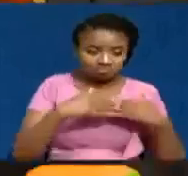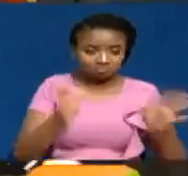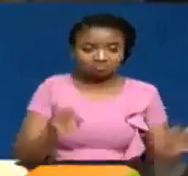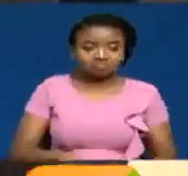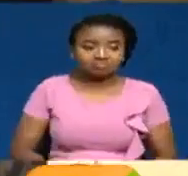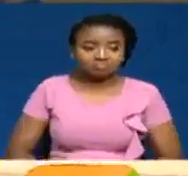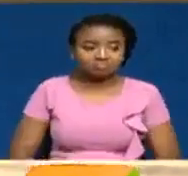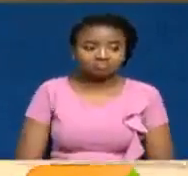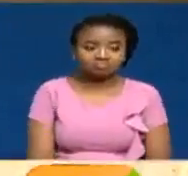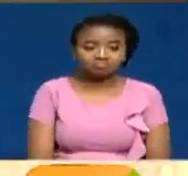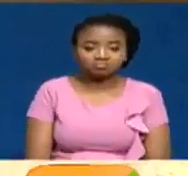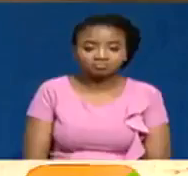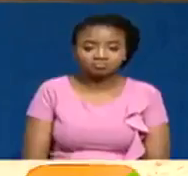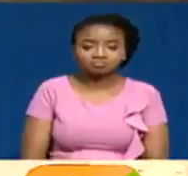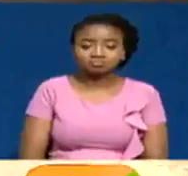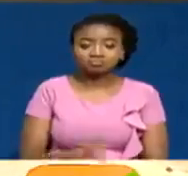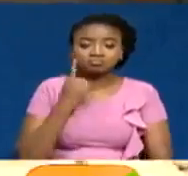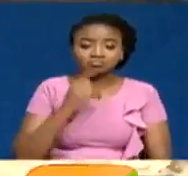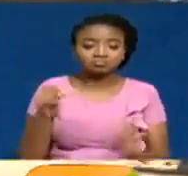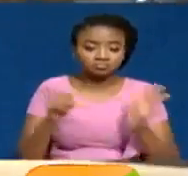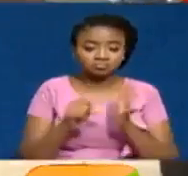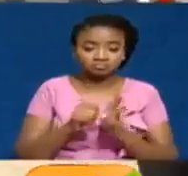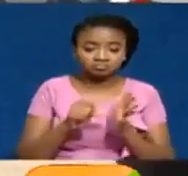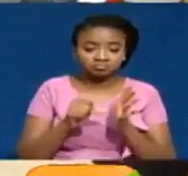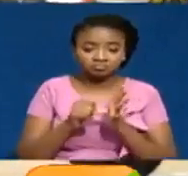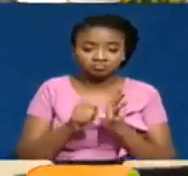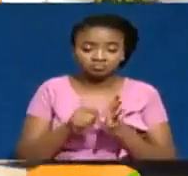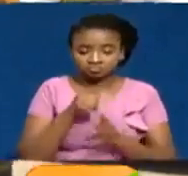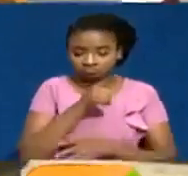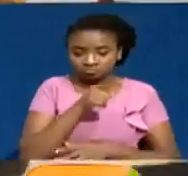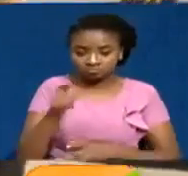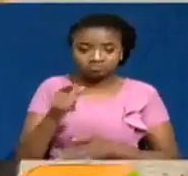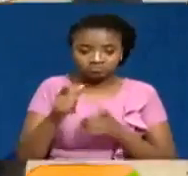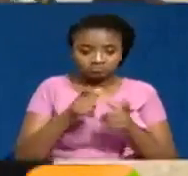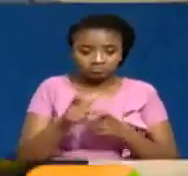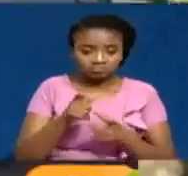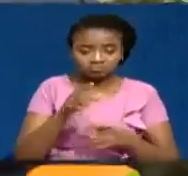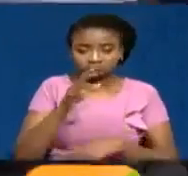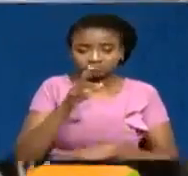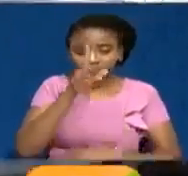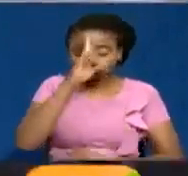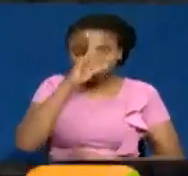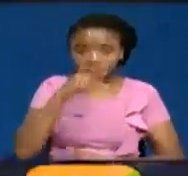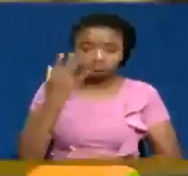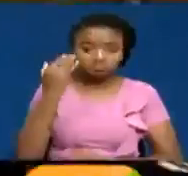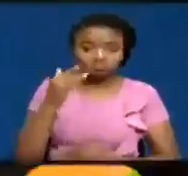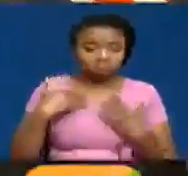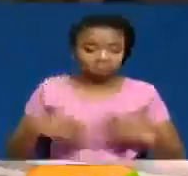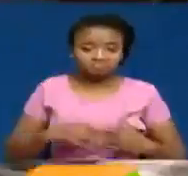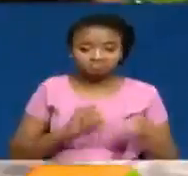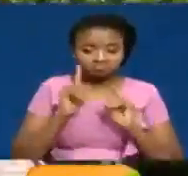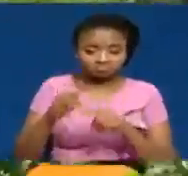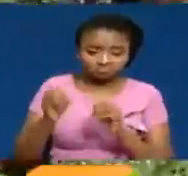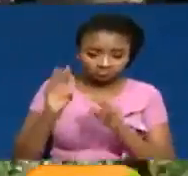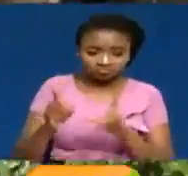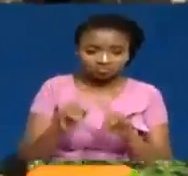full. The problem is compounded by police officers who deliver bodies, capture fingerprints, but fail to